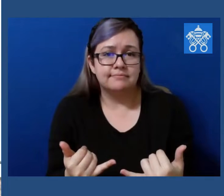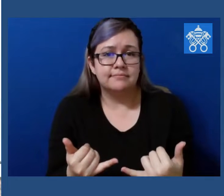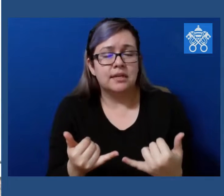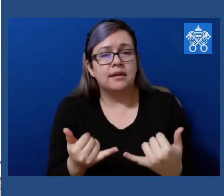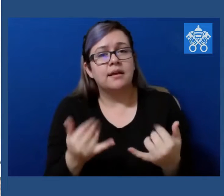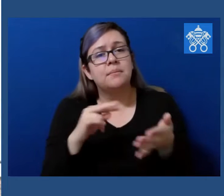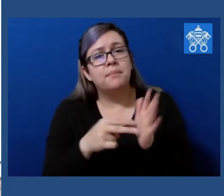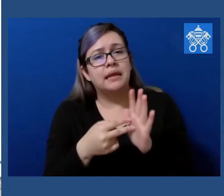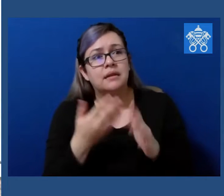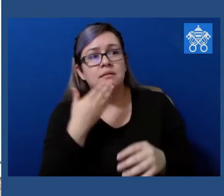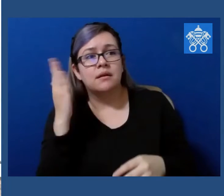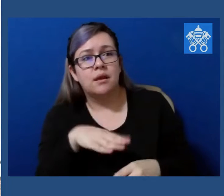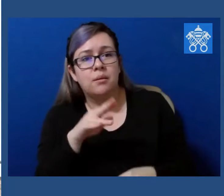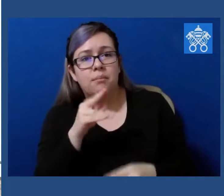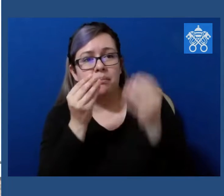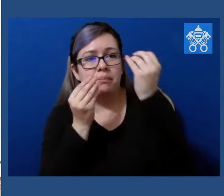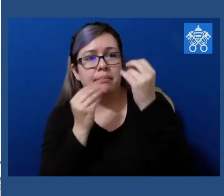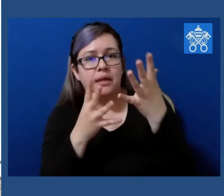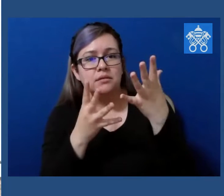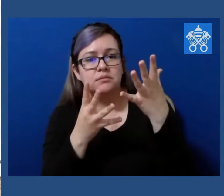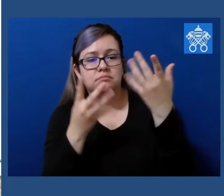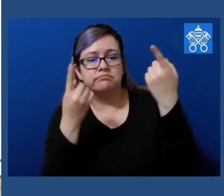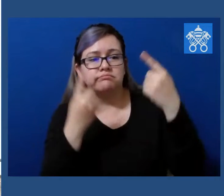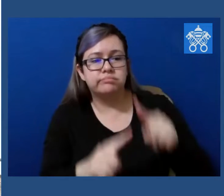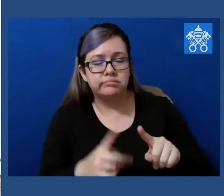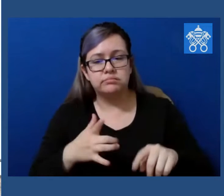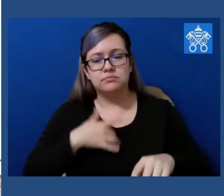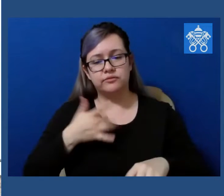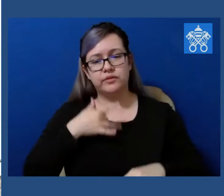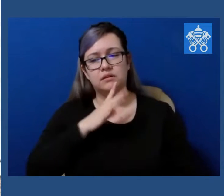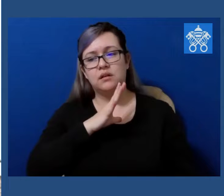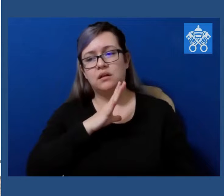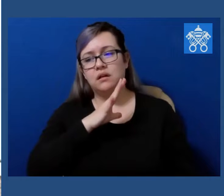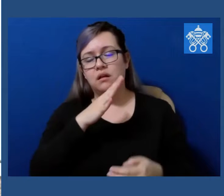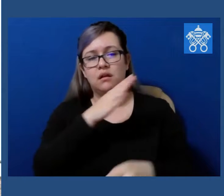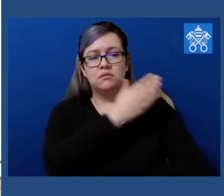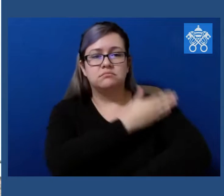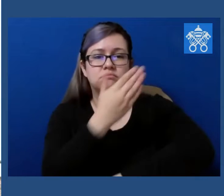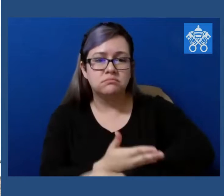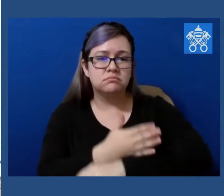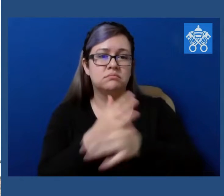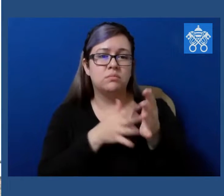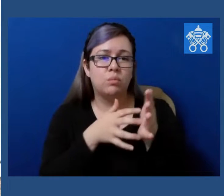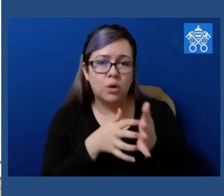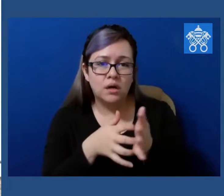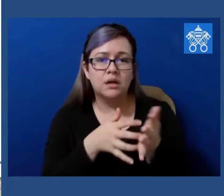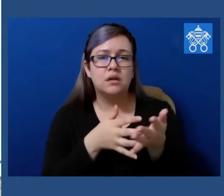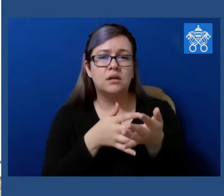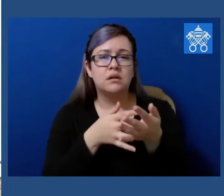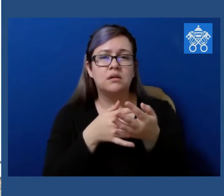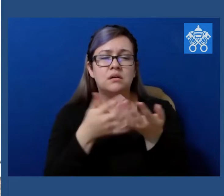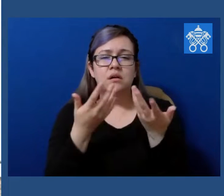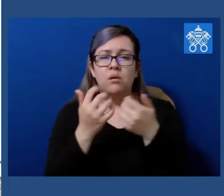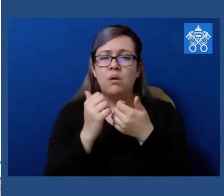when bad news weighs on us and we feel powerless before evil. We often ask